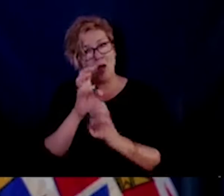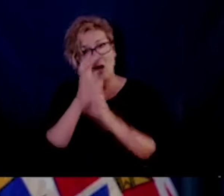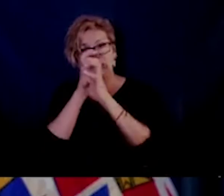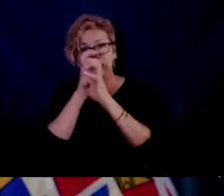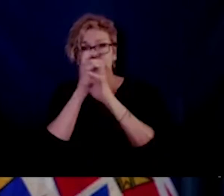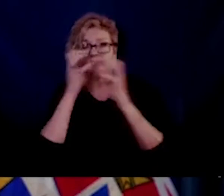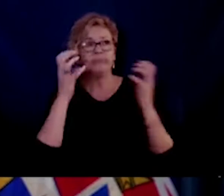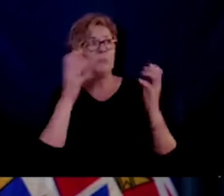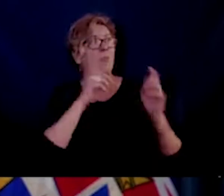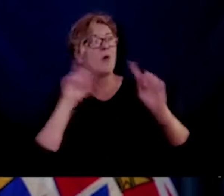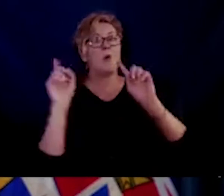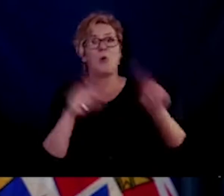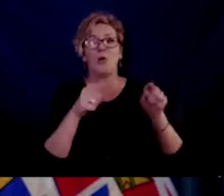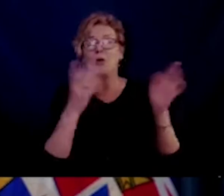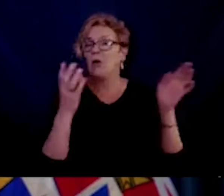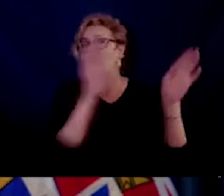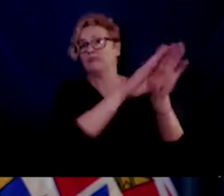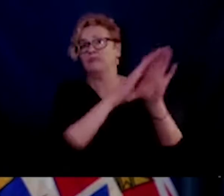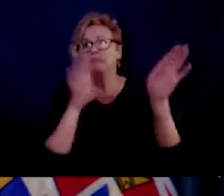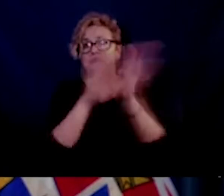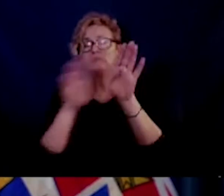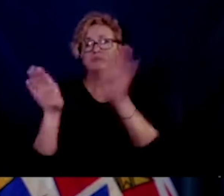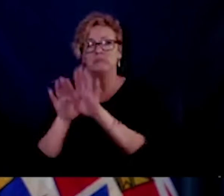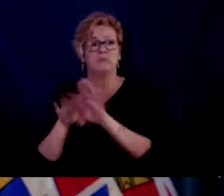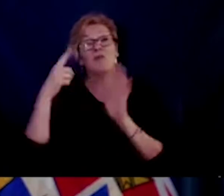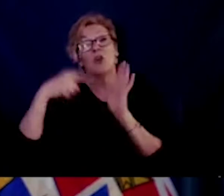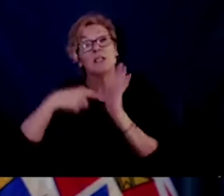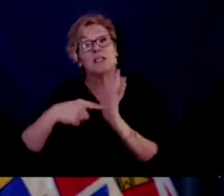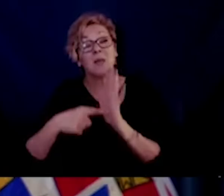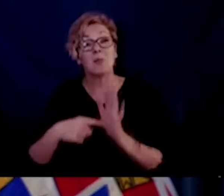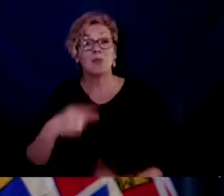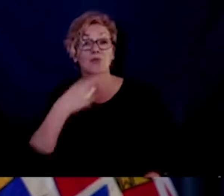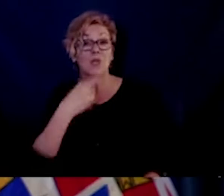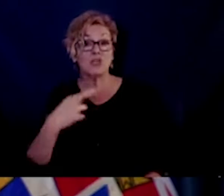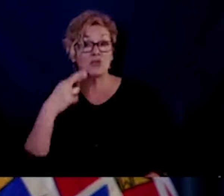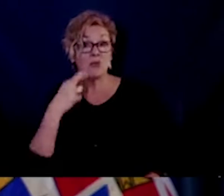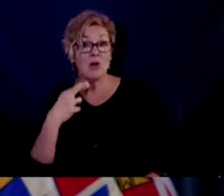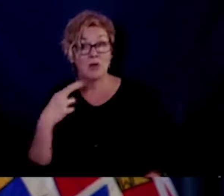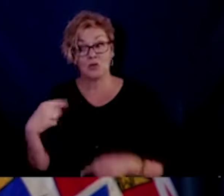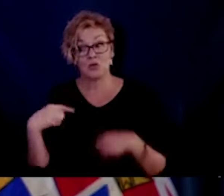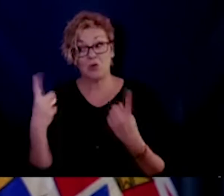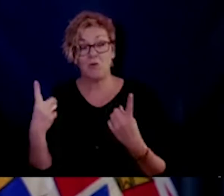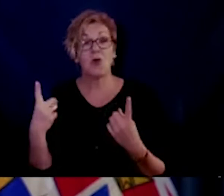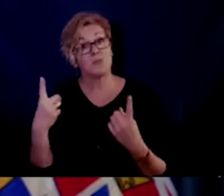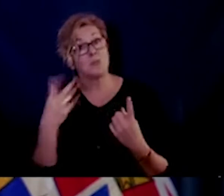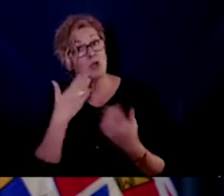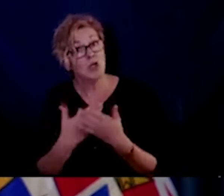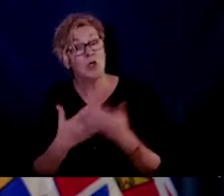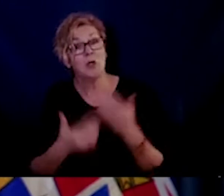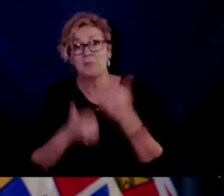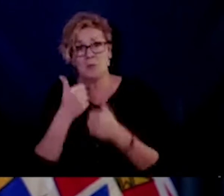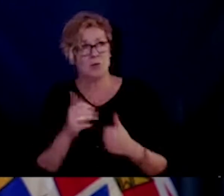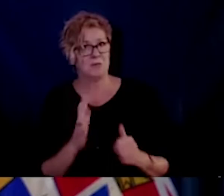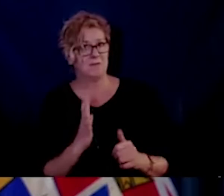where people are following the safety plans in those restaurants. So we're not looking at closing restaurants right now. What we're